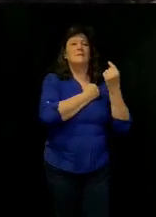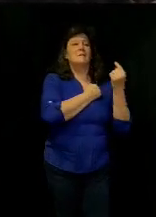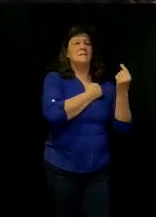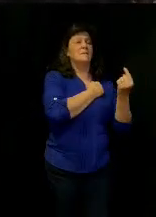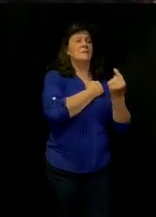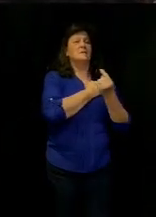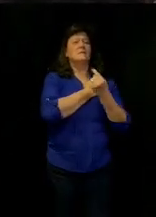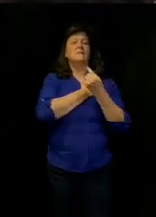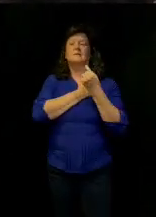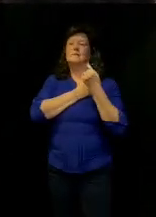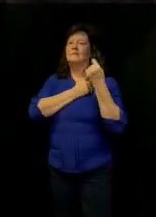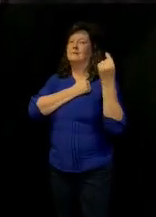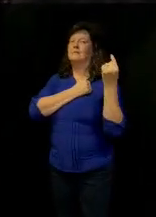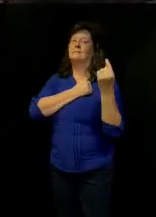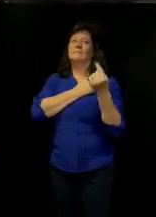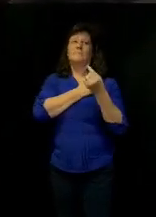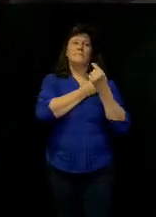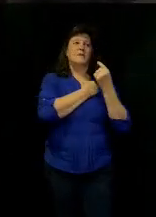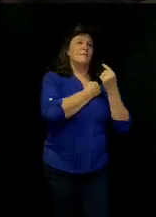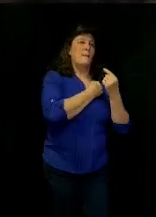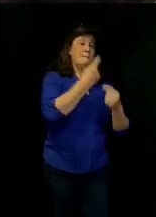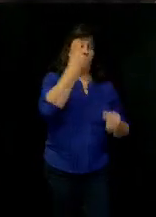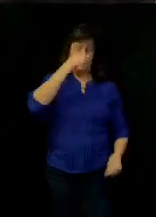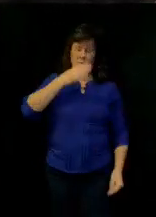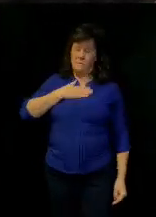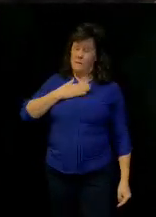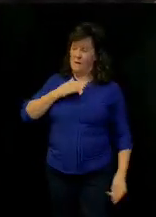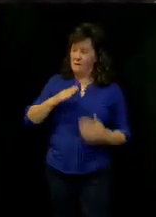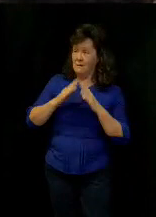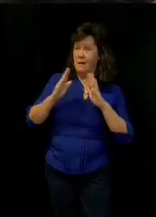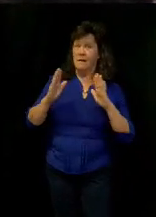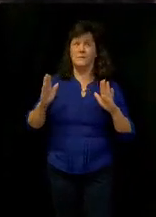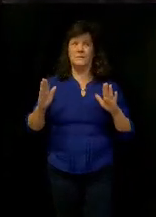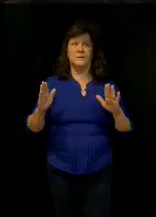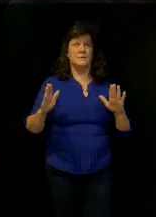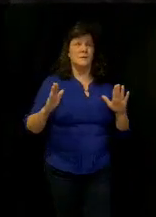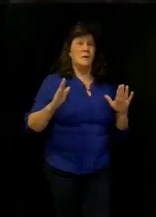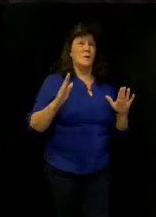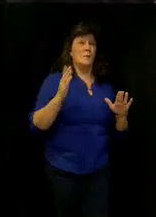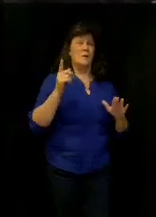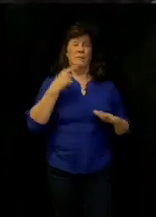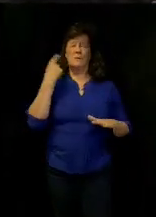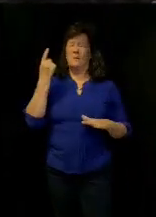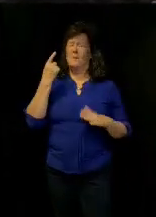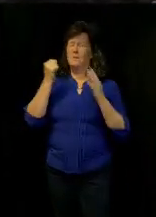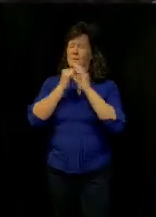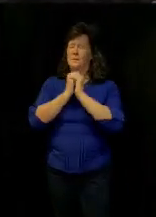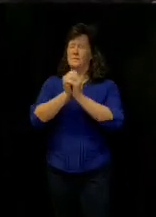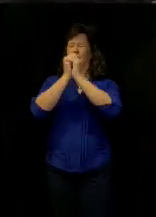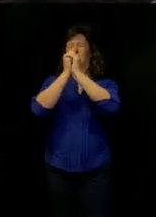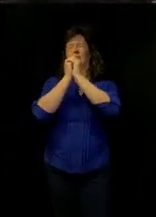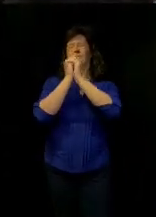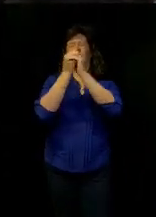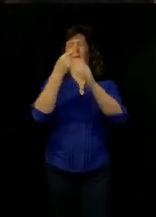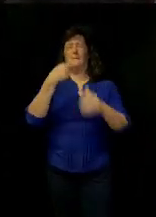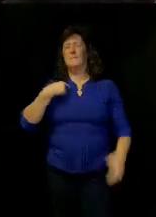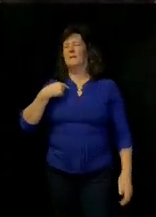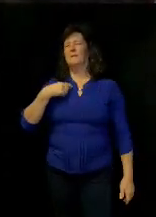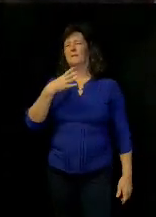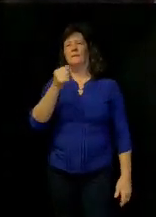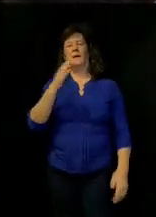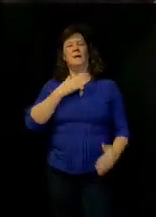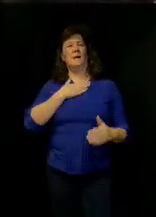always. As the Holy Spirit moves you. For me and my house, we're going to worship. For me